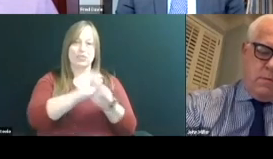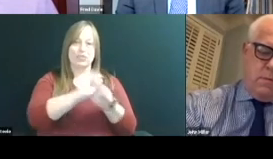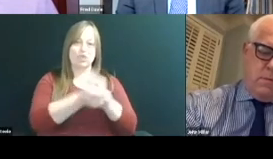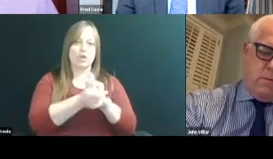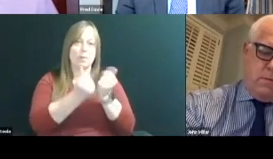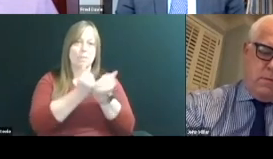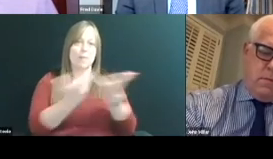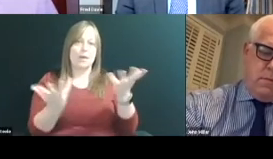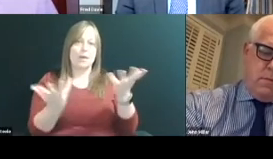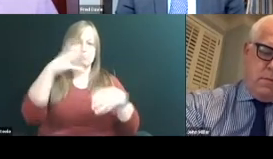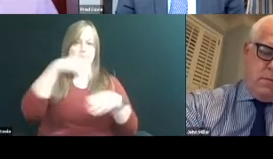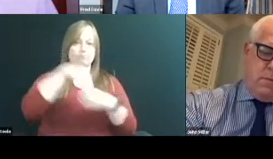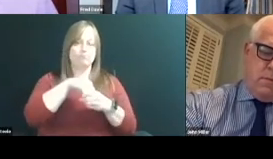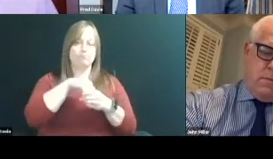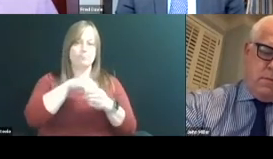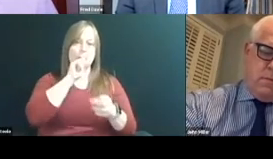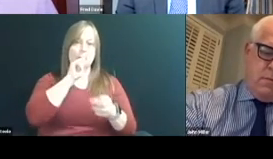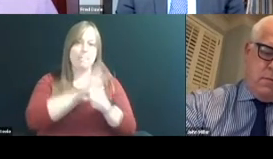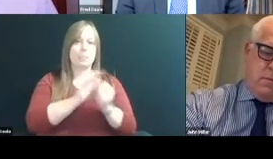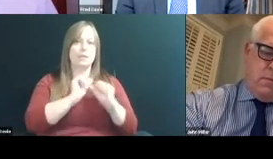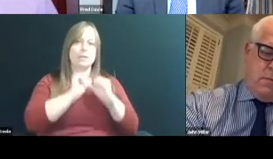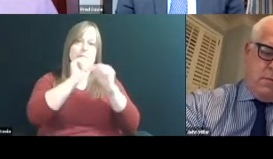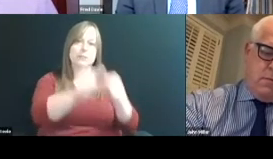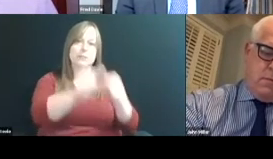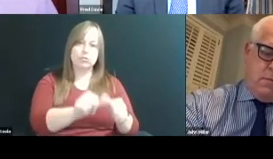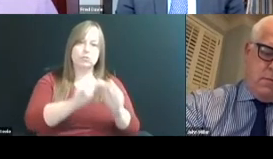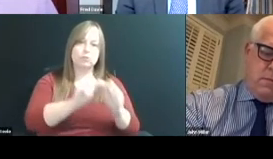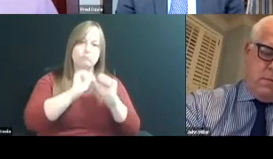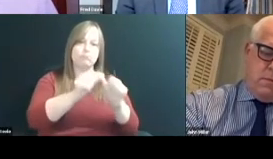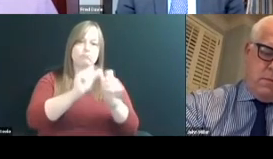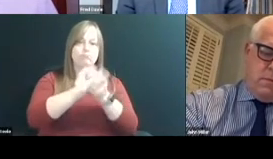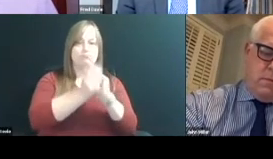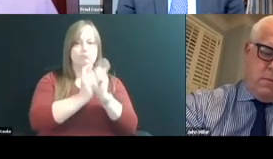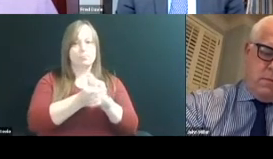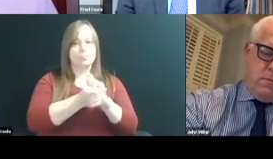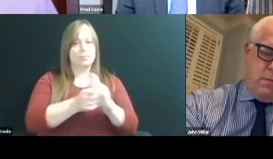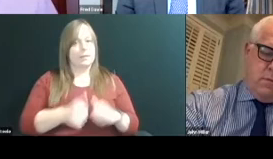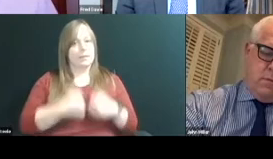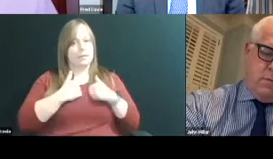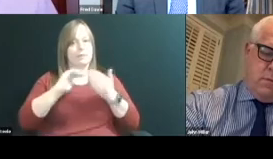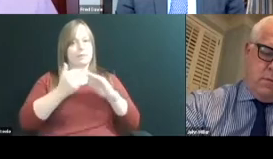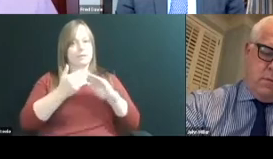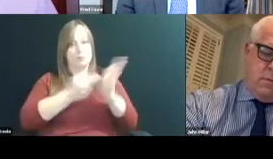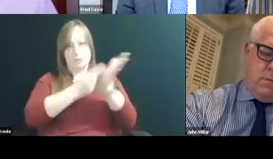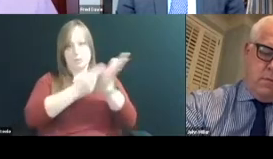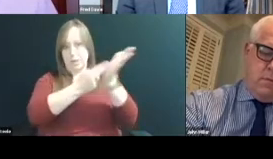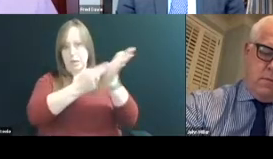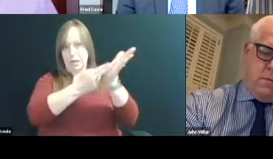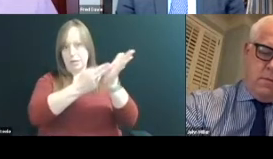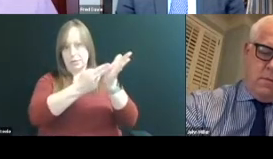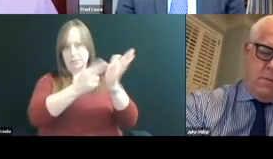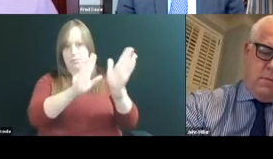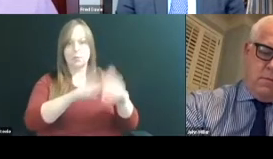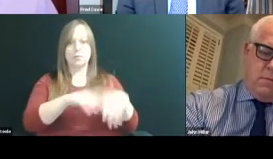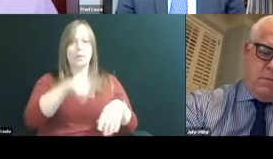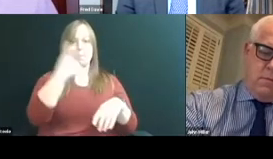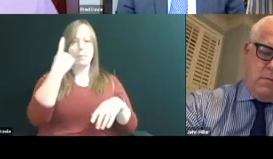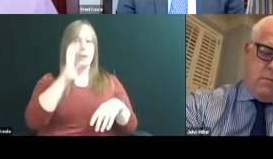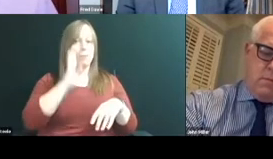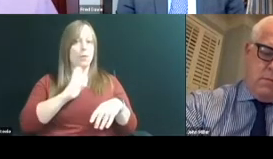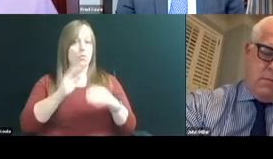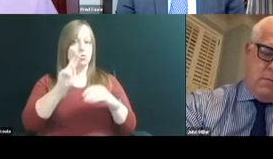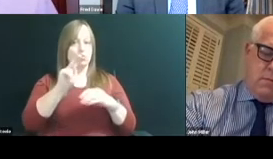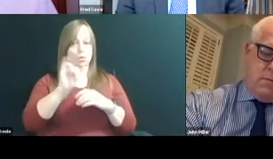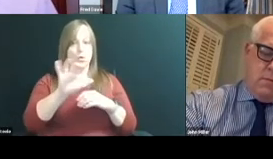change, but rather a commitment to continuous change. Until we live in a city, let's be honest, until we live in a city where Black and brown New Yorkers